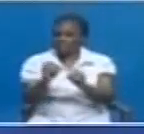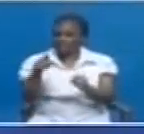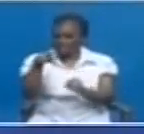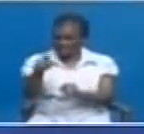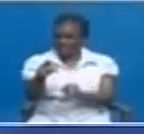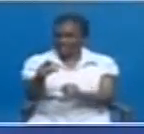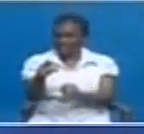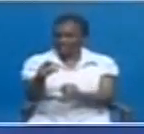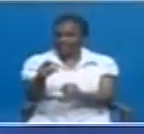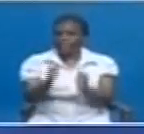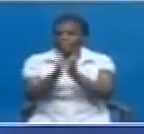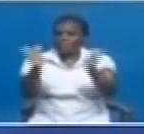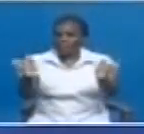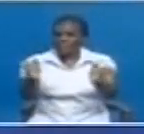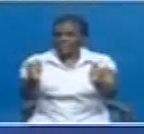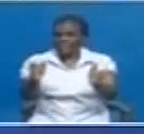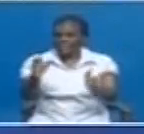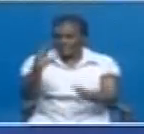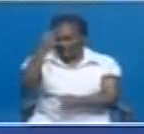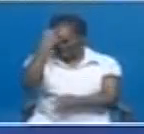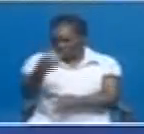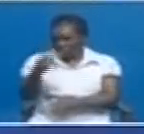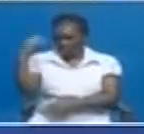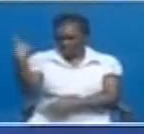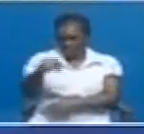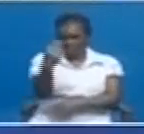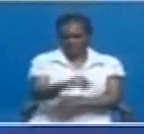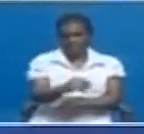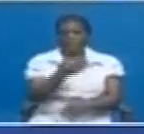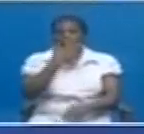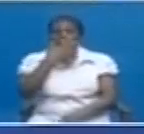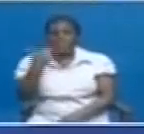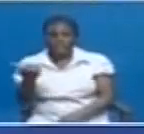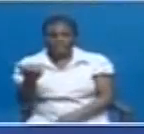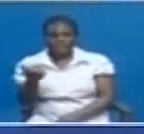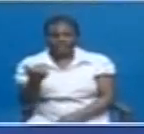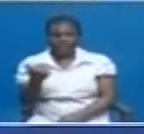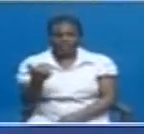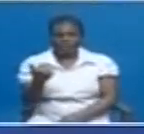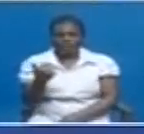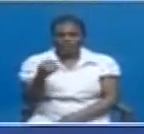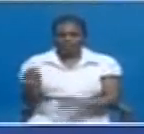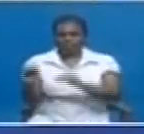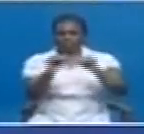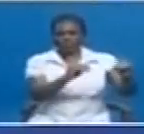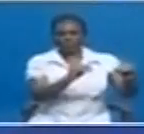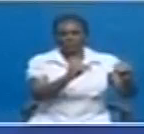emotions to the public, you know, and so we need to relocate this institution far away from